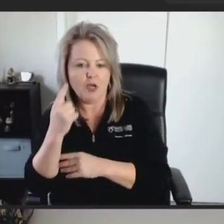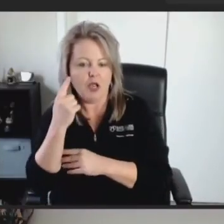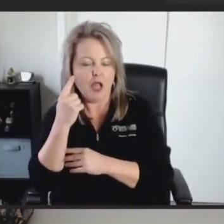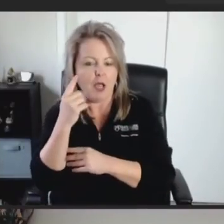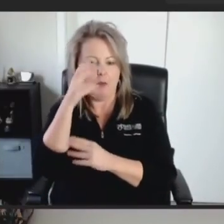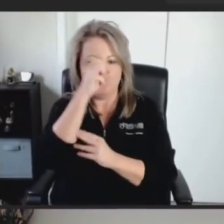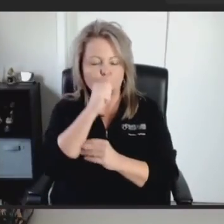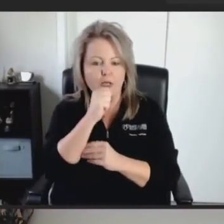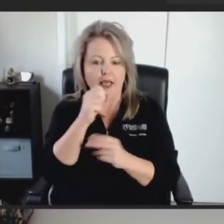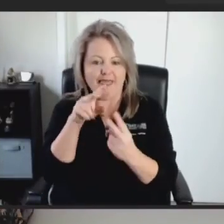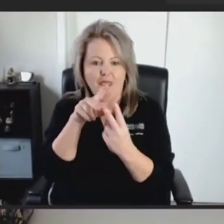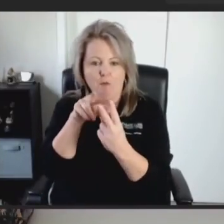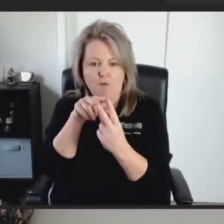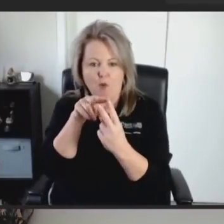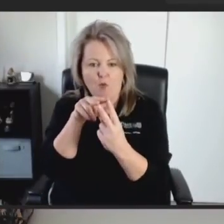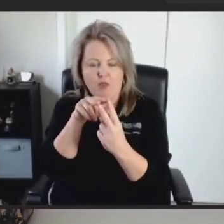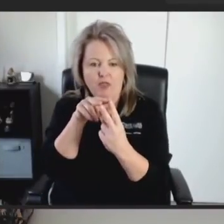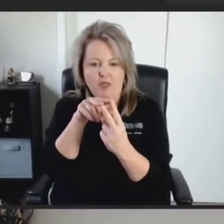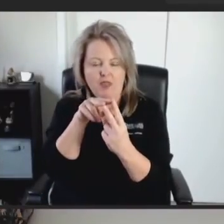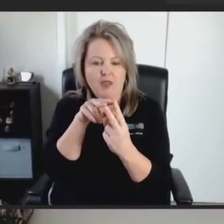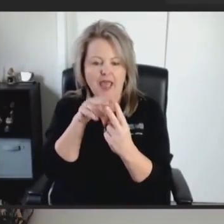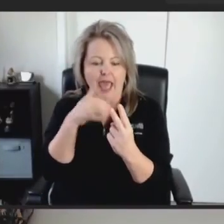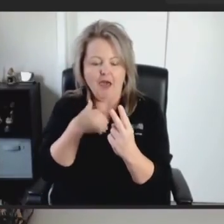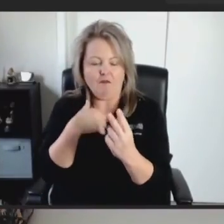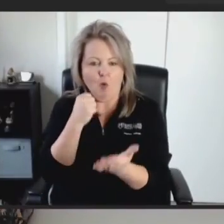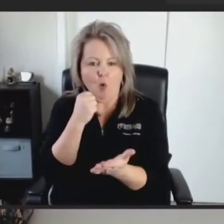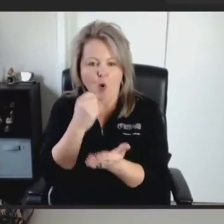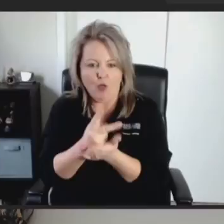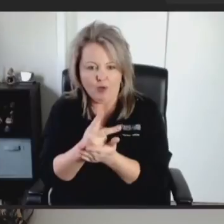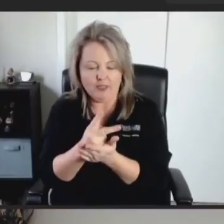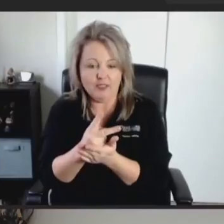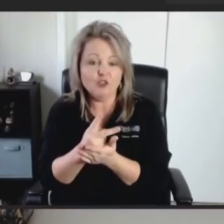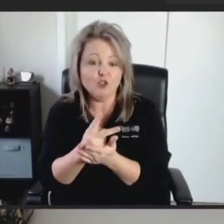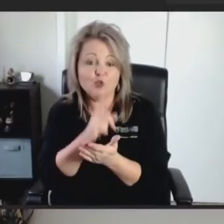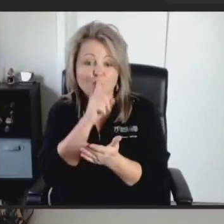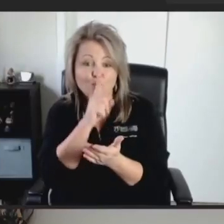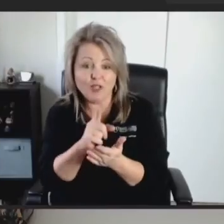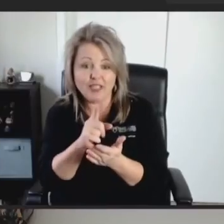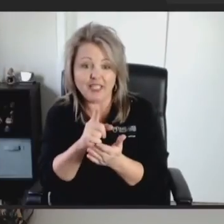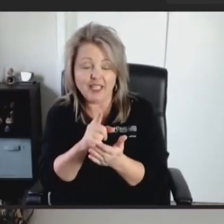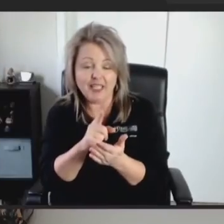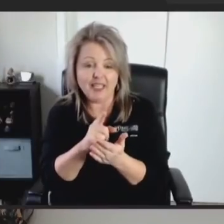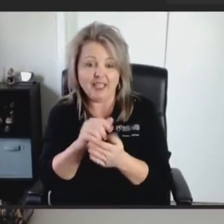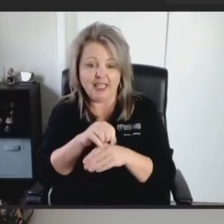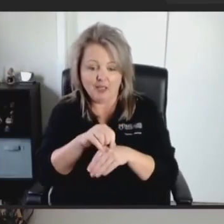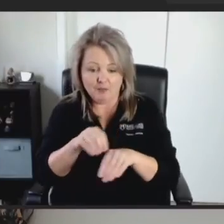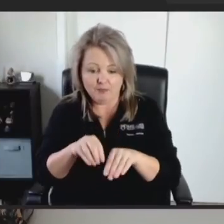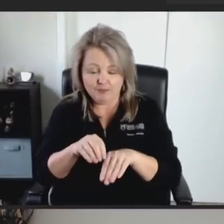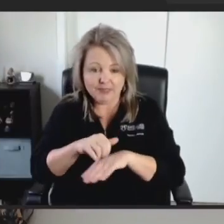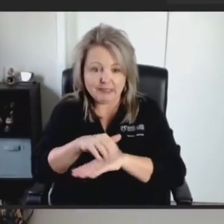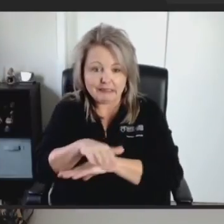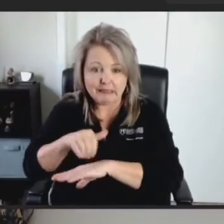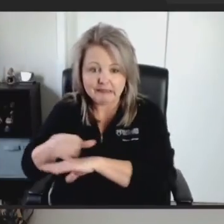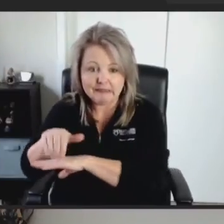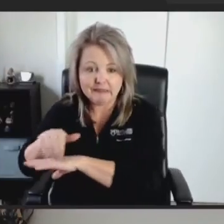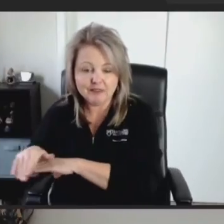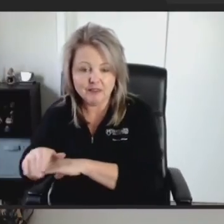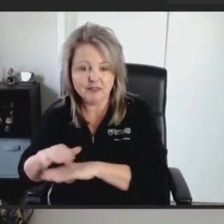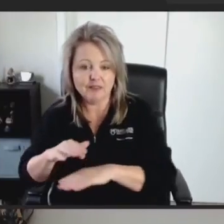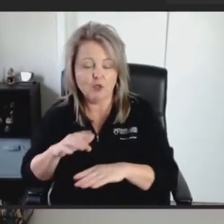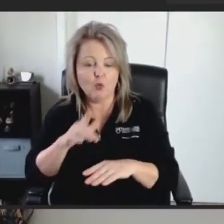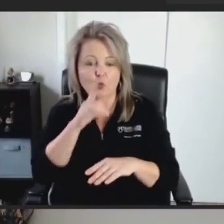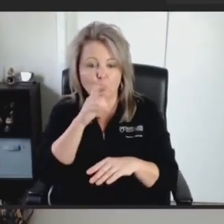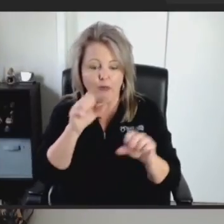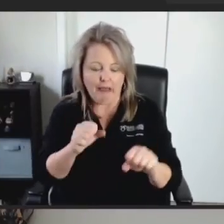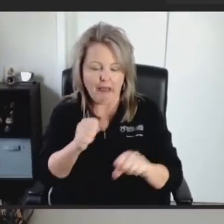get authorization. So the overall allocation plans would probably be